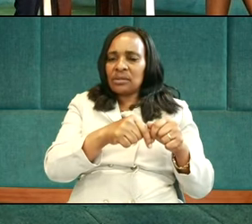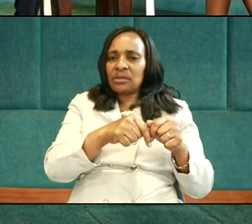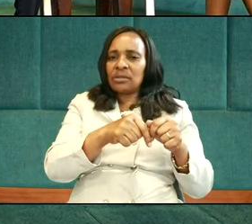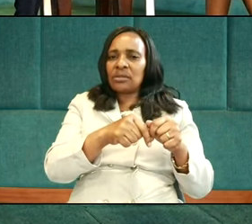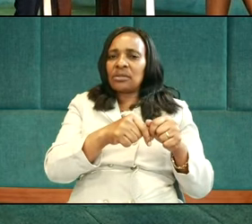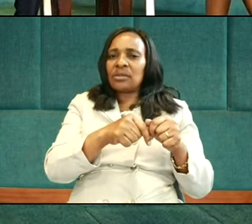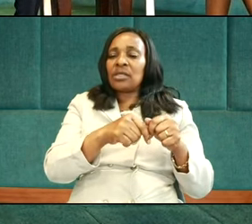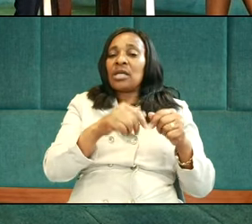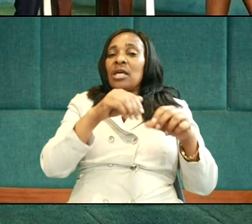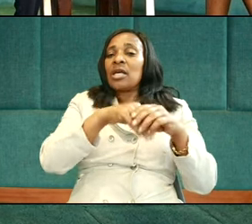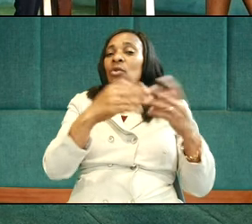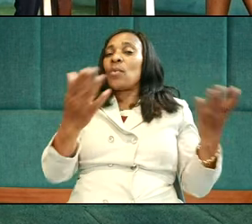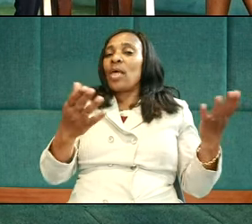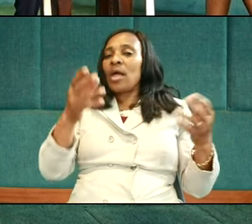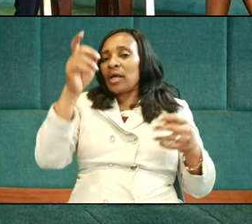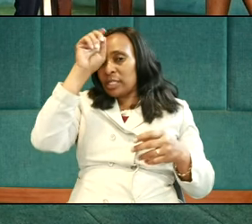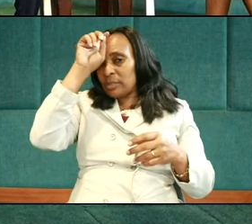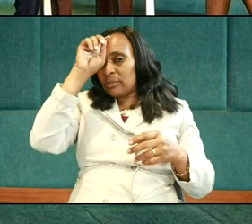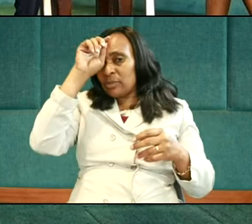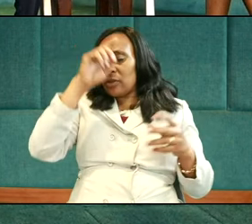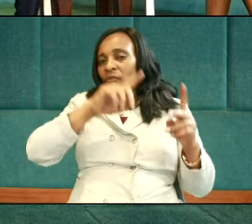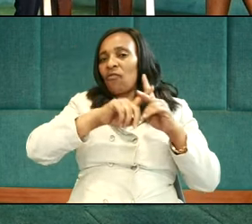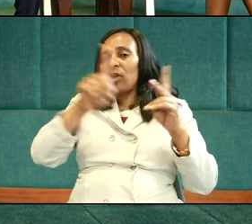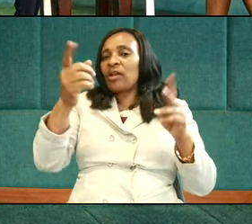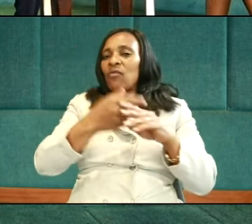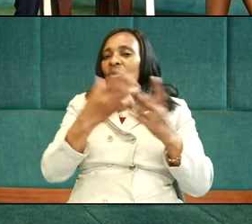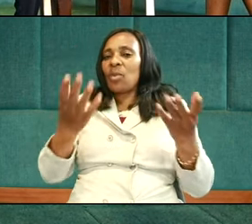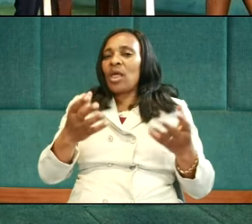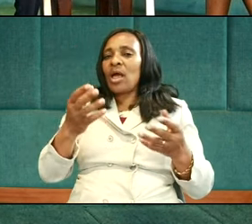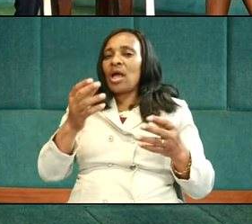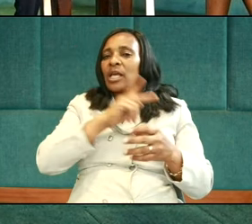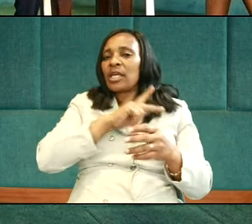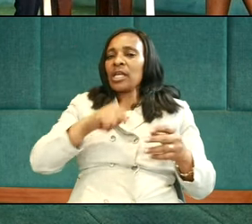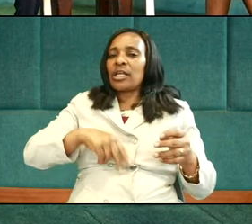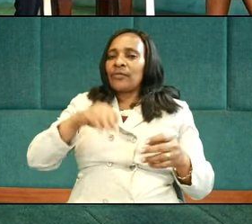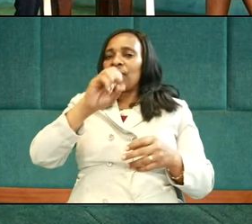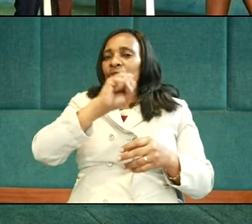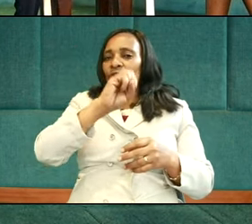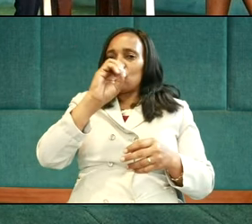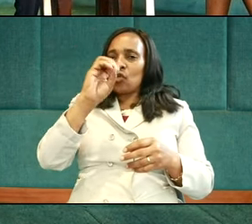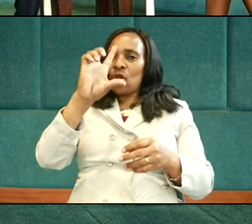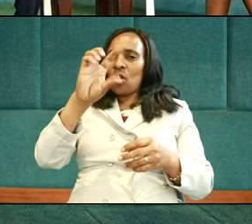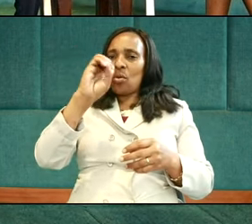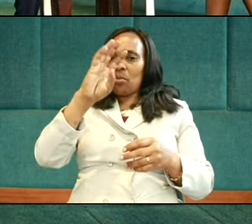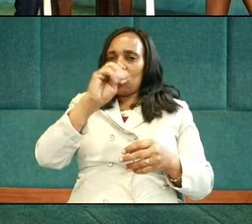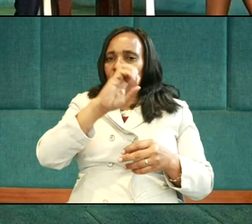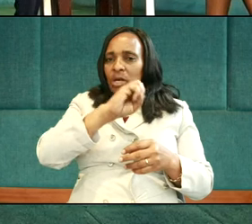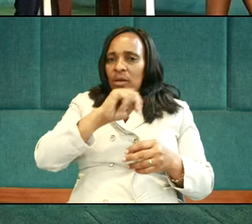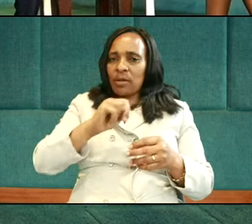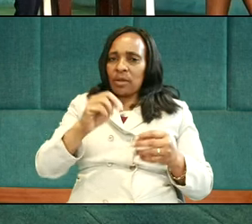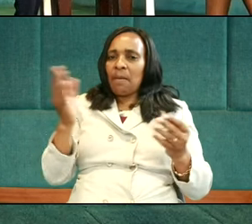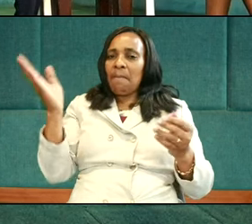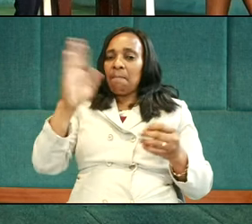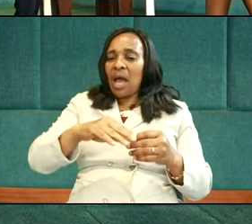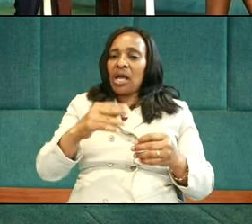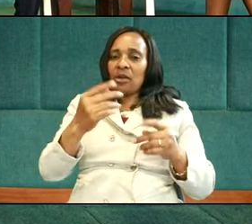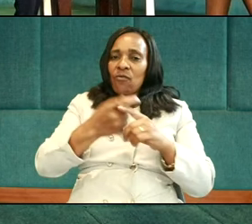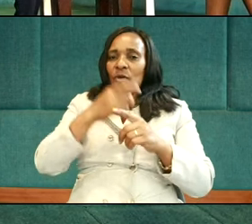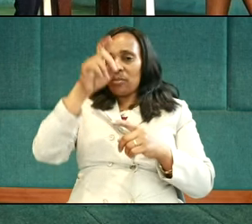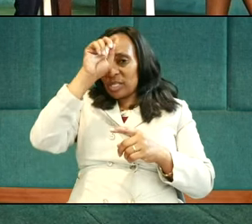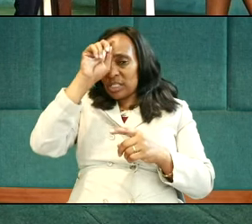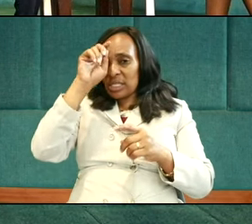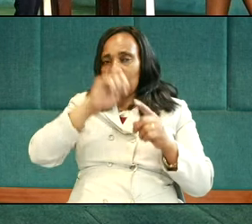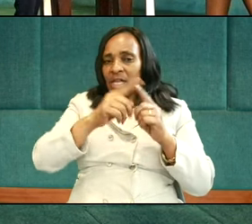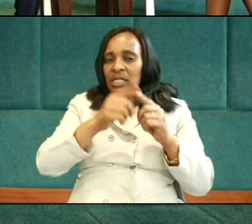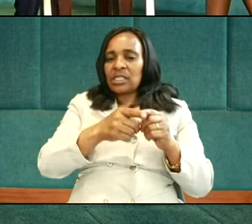he was still in Egypt, where he had fled from King Solomon. He returned from Egypt, so they sent for